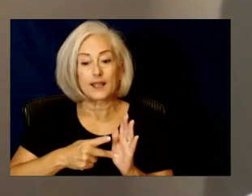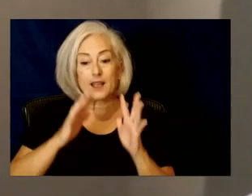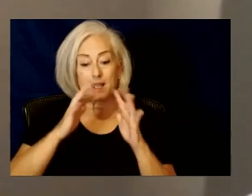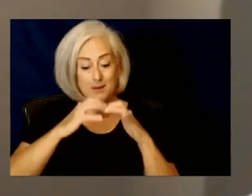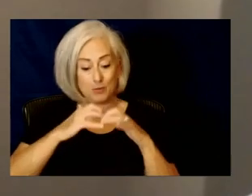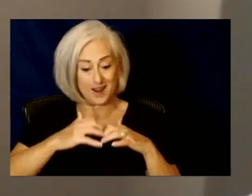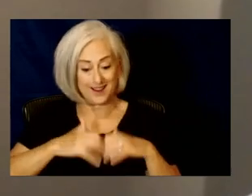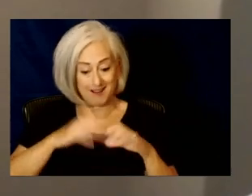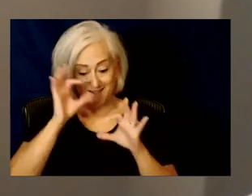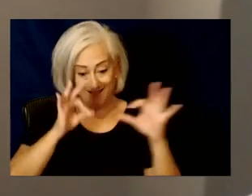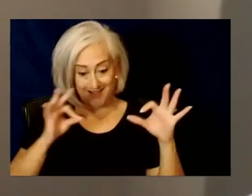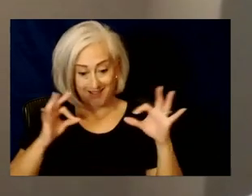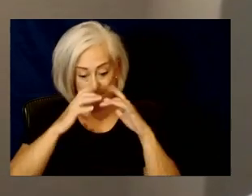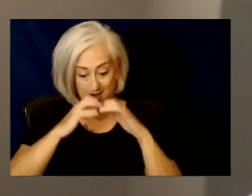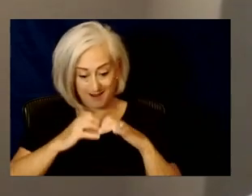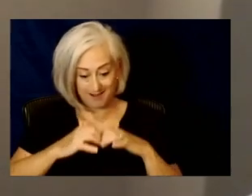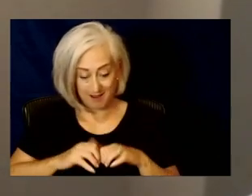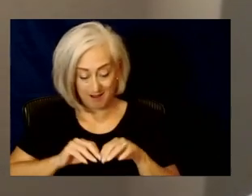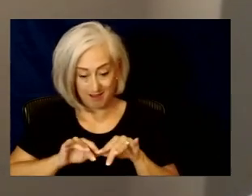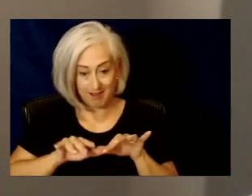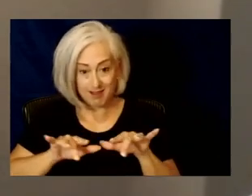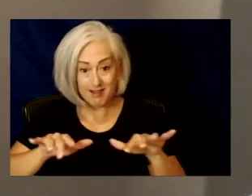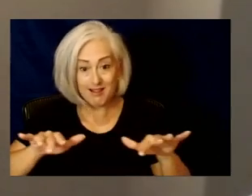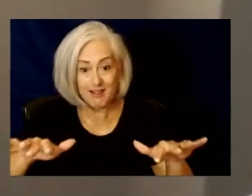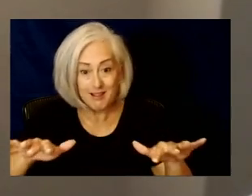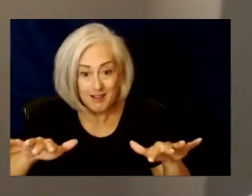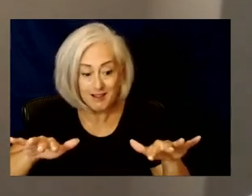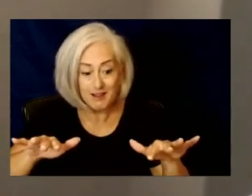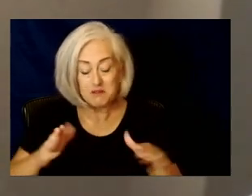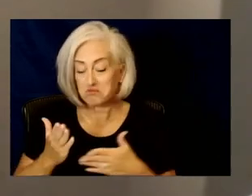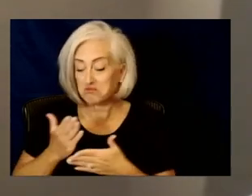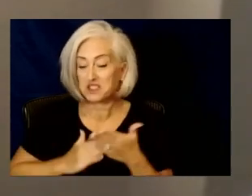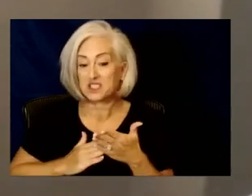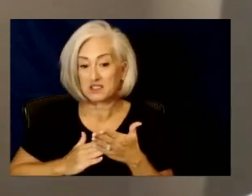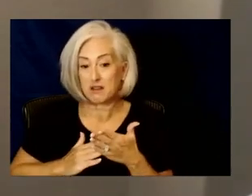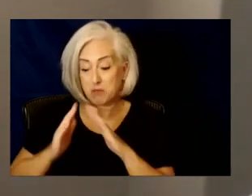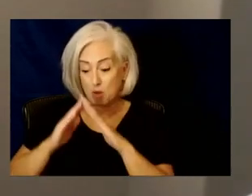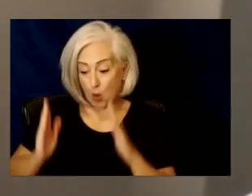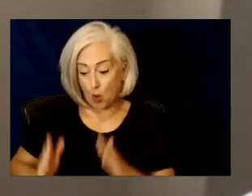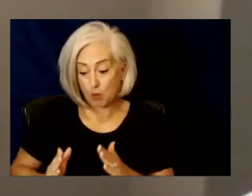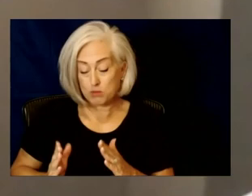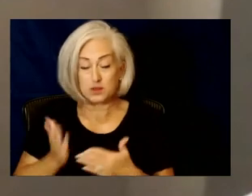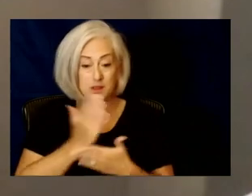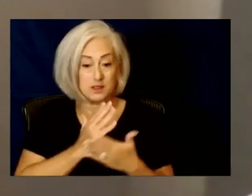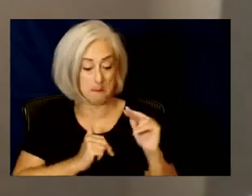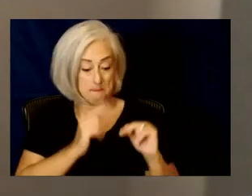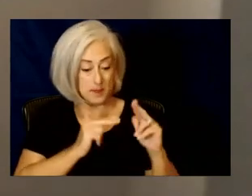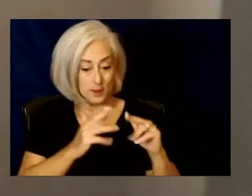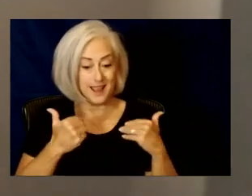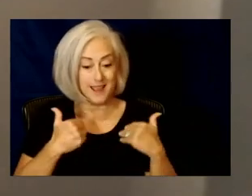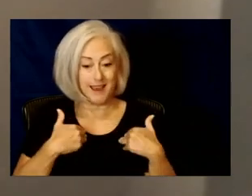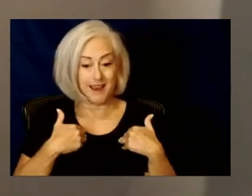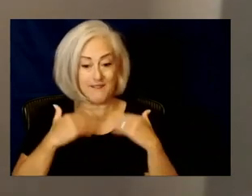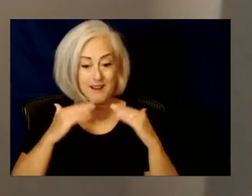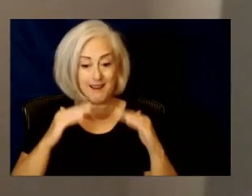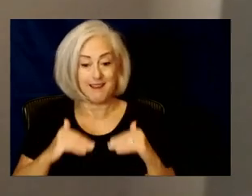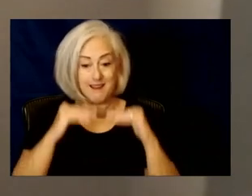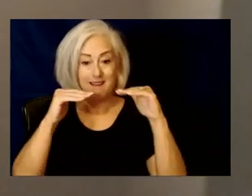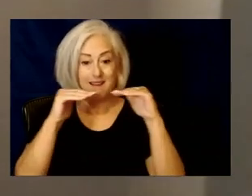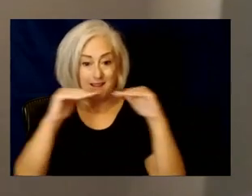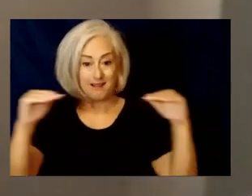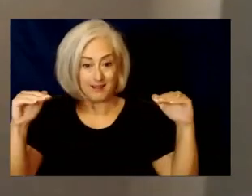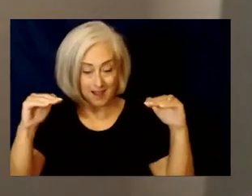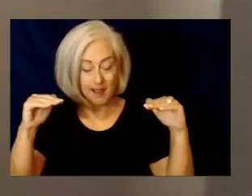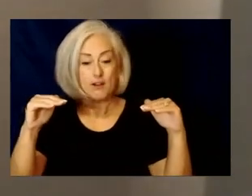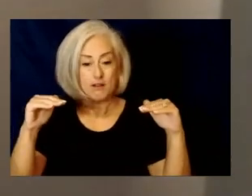It's possible that some homes and some buildings may have levels of radon gas in certain areas within the home